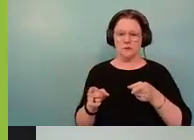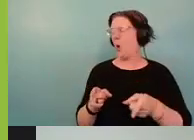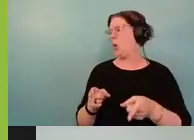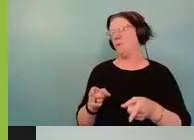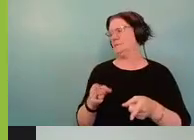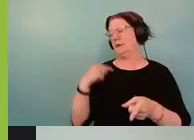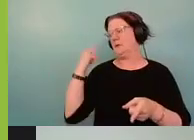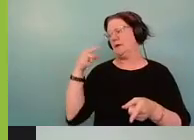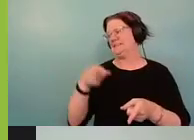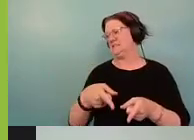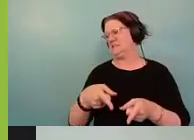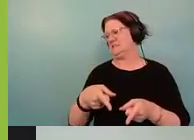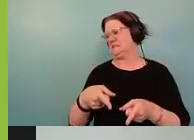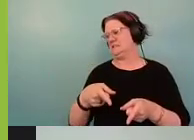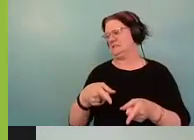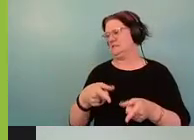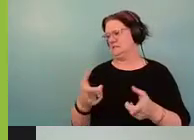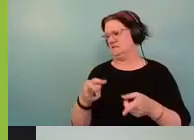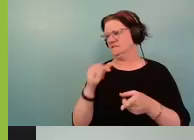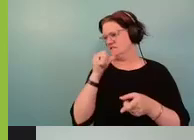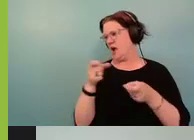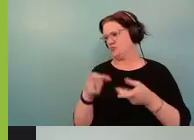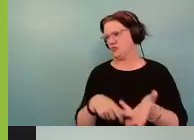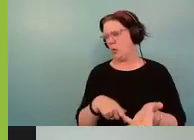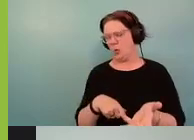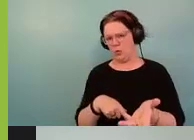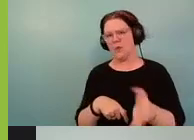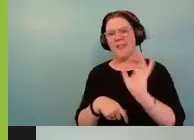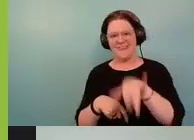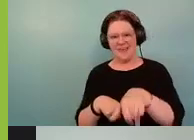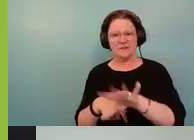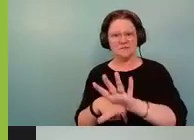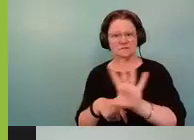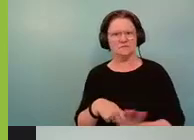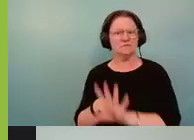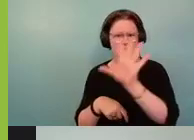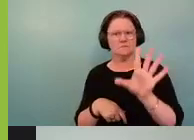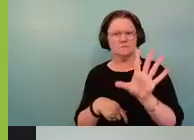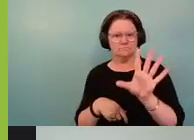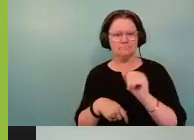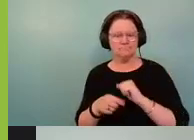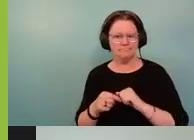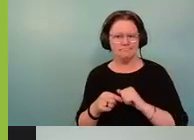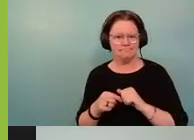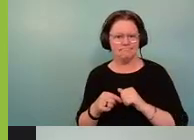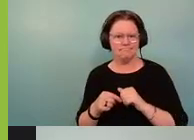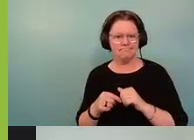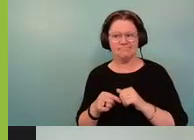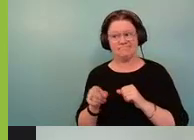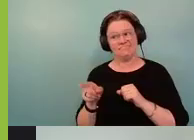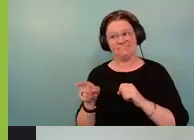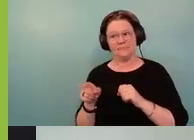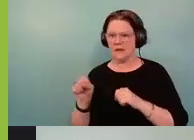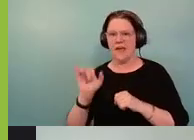the family member to look like out of control or whatever those words are that are used to describe that. And in this situation,